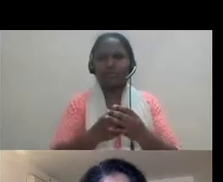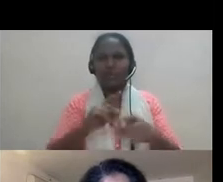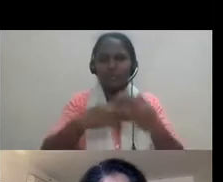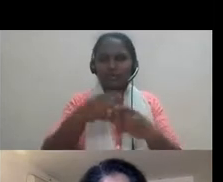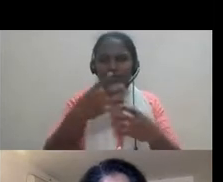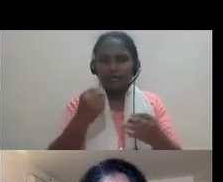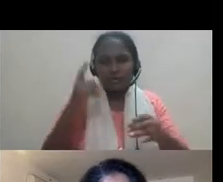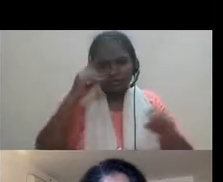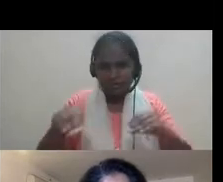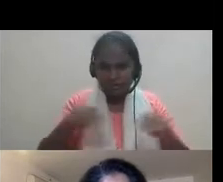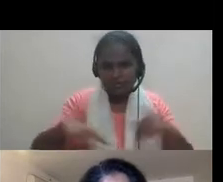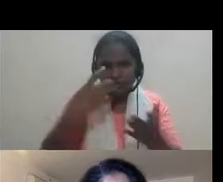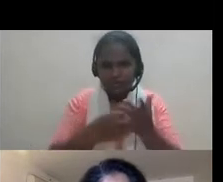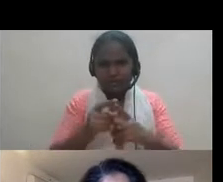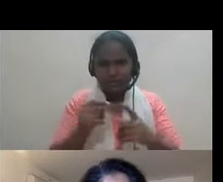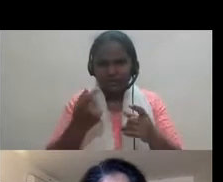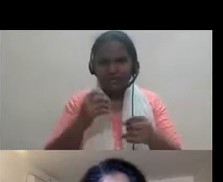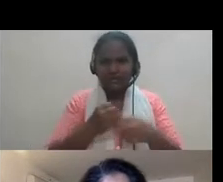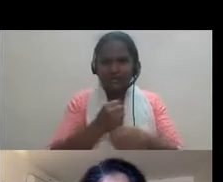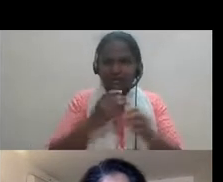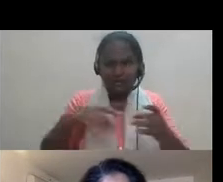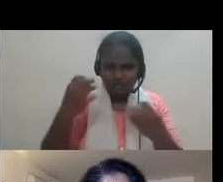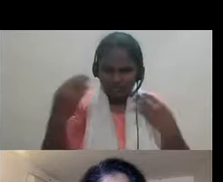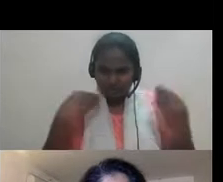Then there were moments when you went into the fridge.